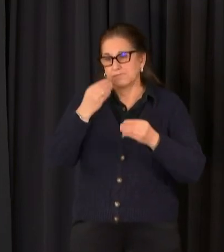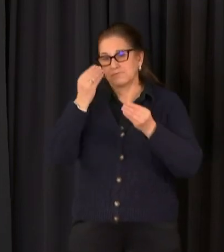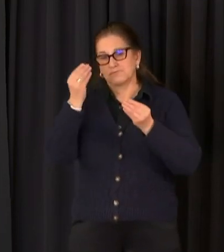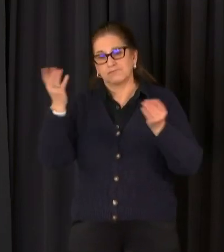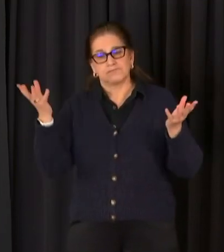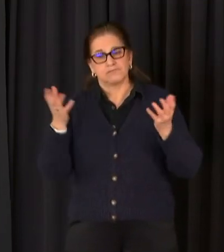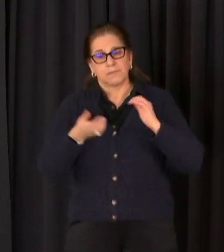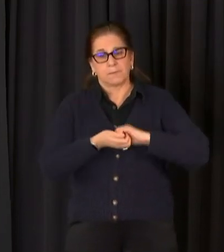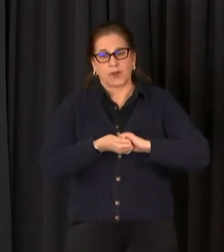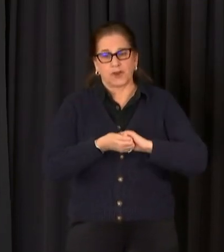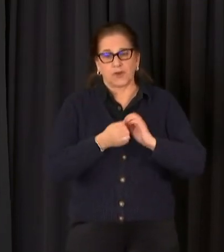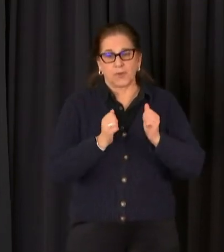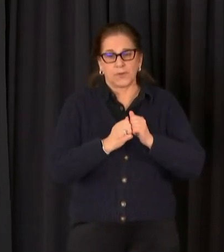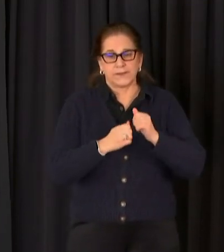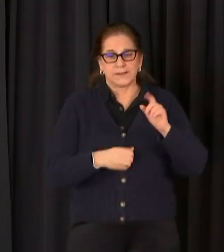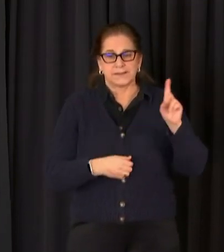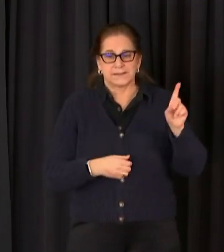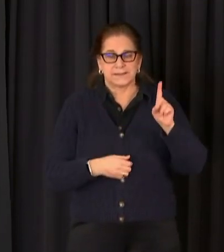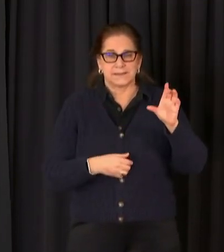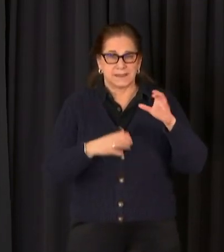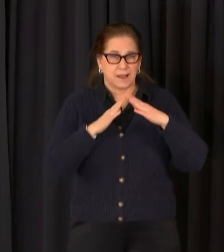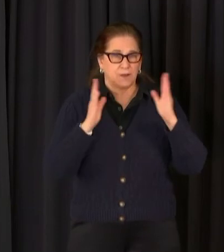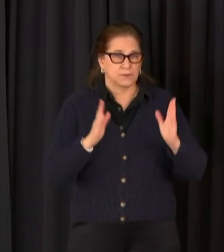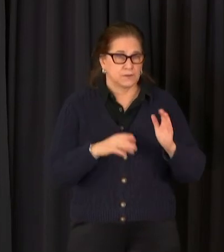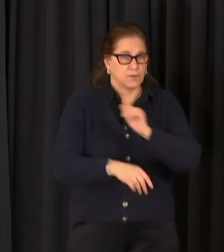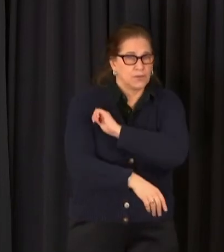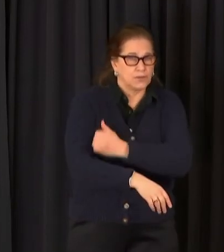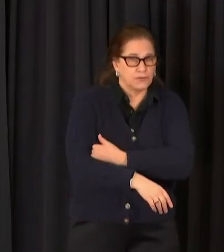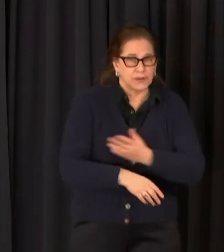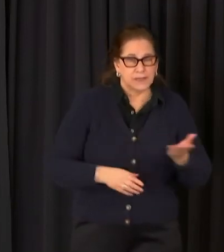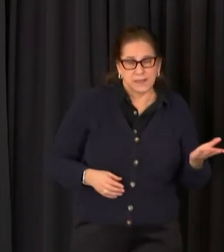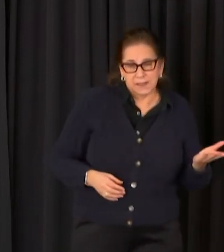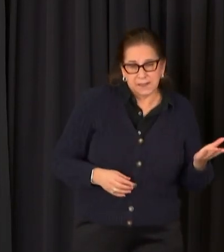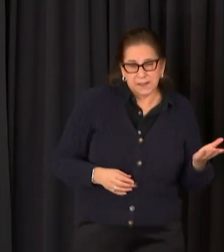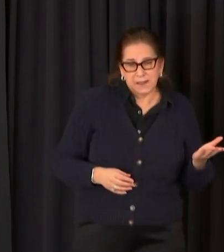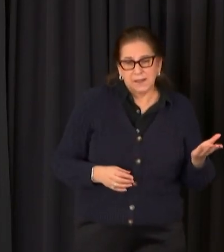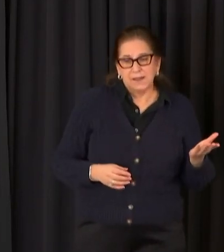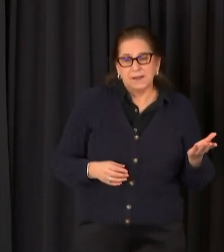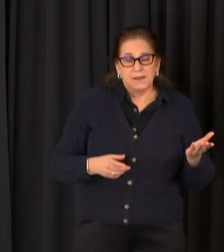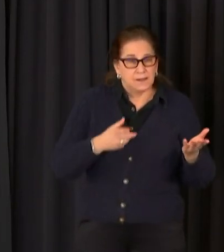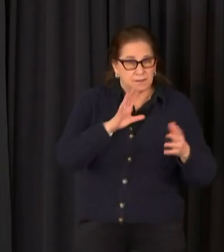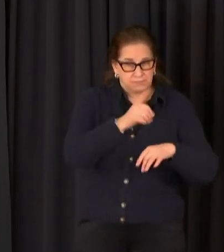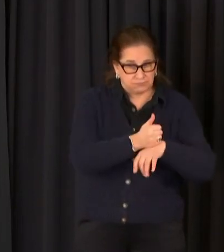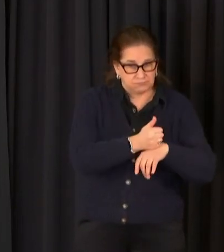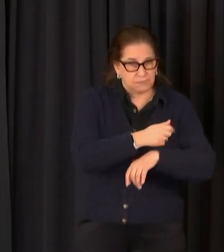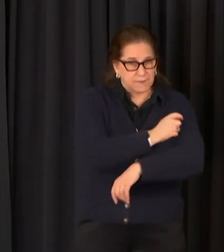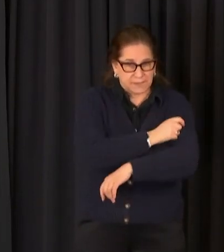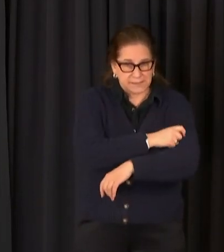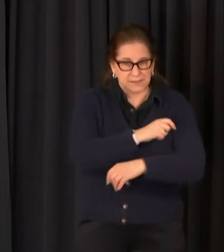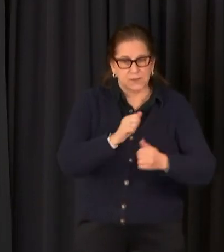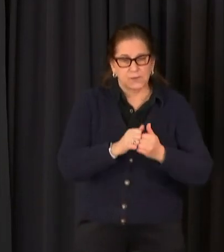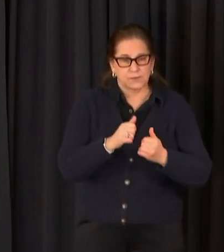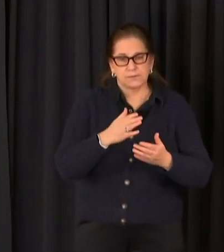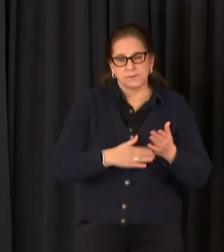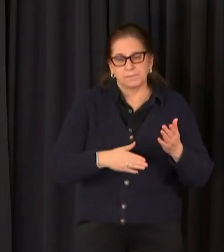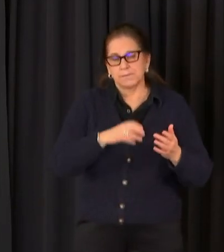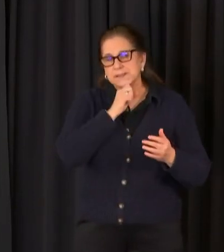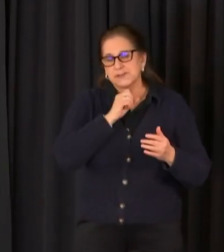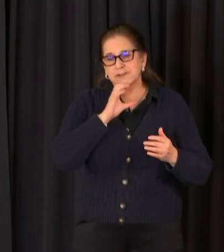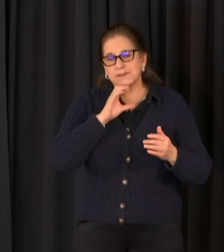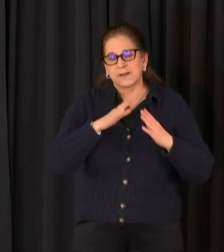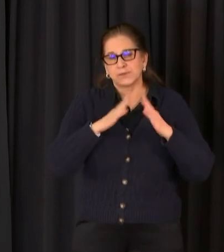our partnership with the DC Housing Authority for our on-site vaccination program with some of the senior